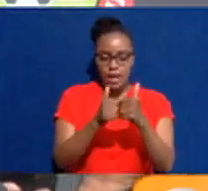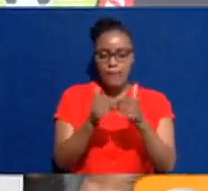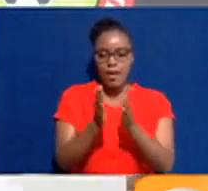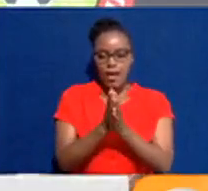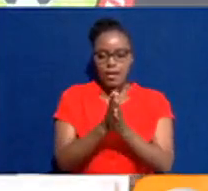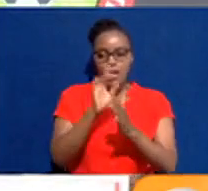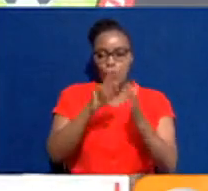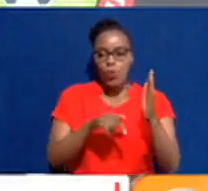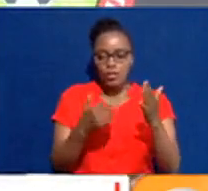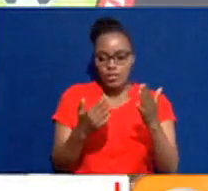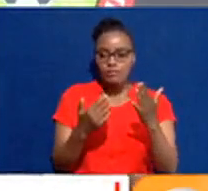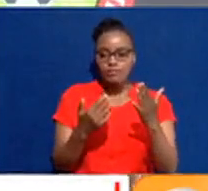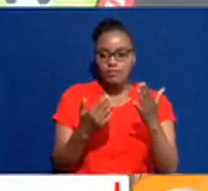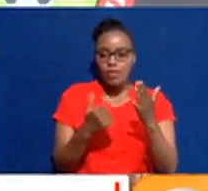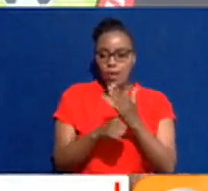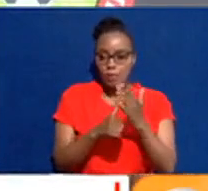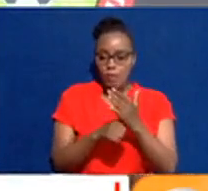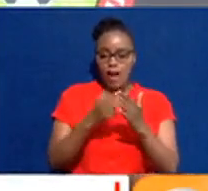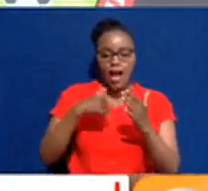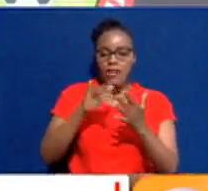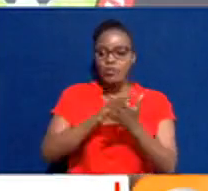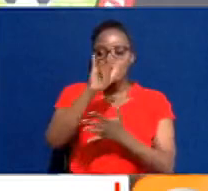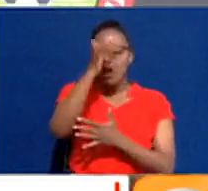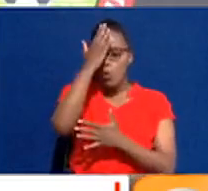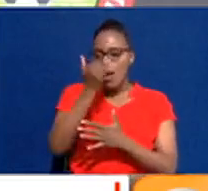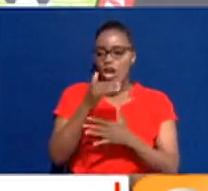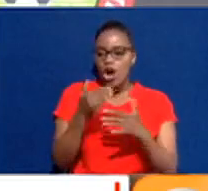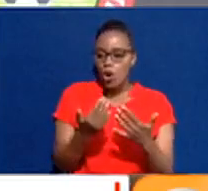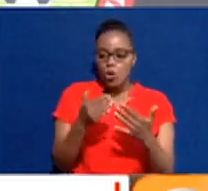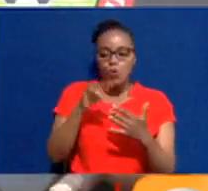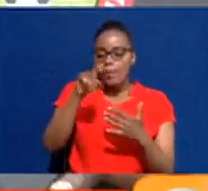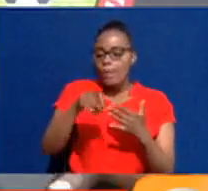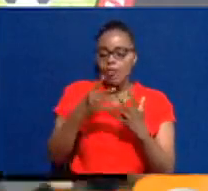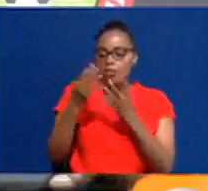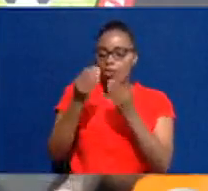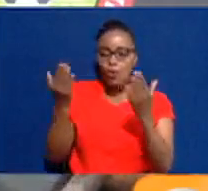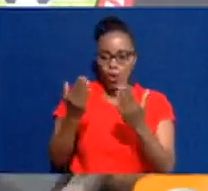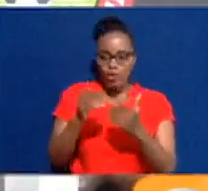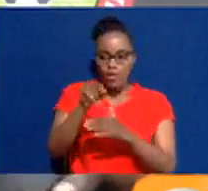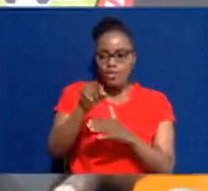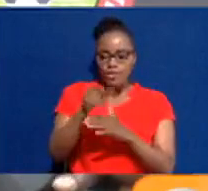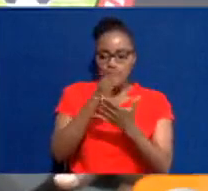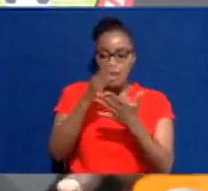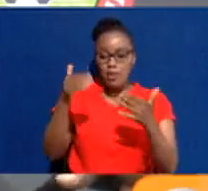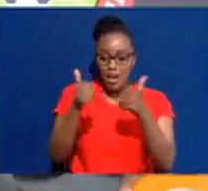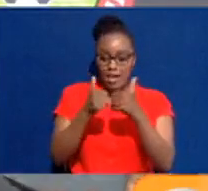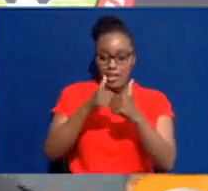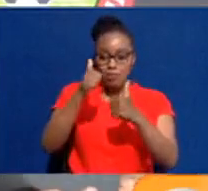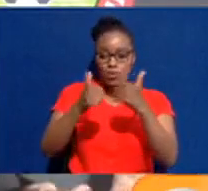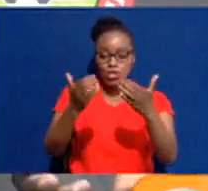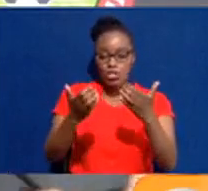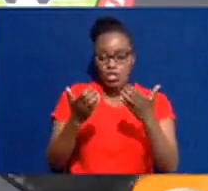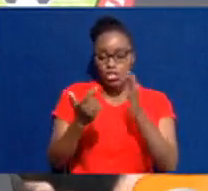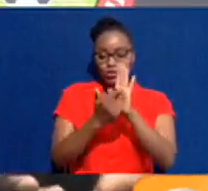understand what means top level, where we have to go, where we are and where we have to go. This is a match to learn. This is a match to